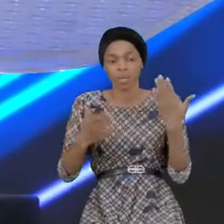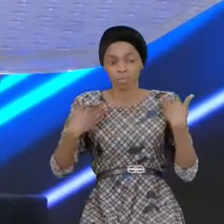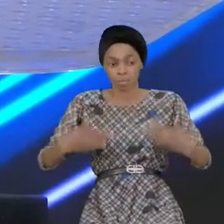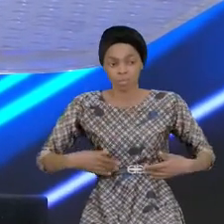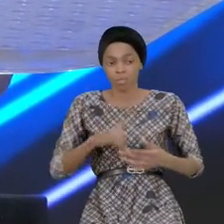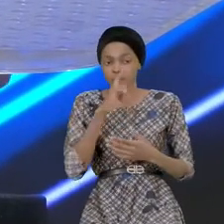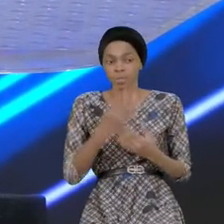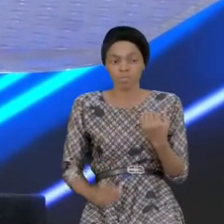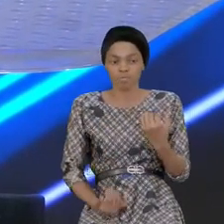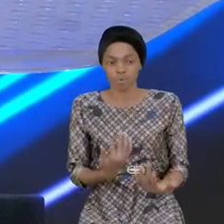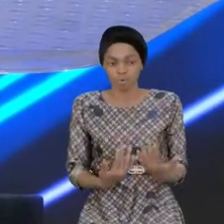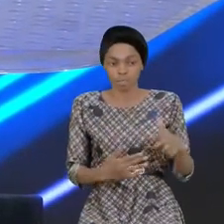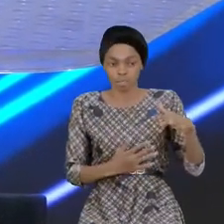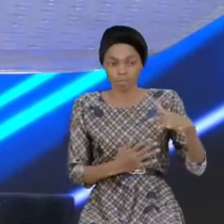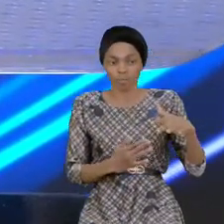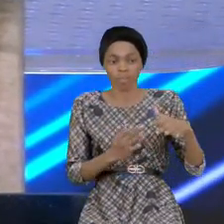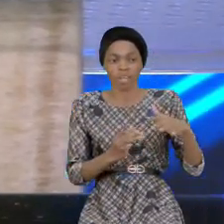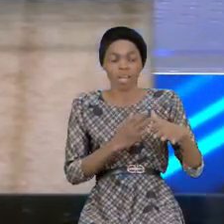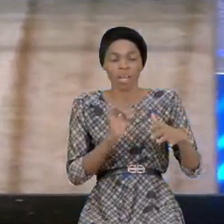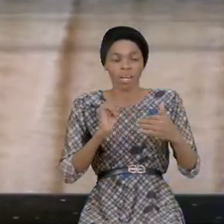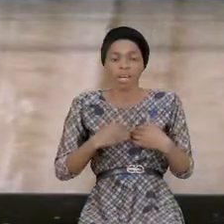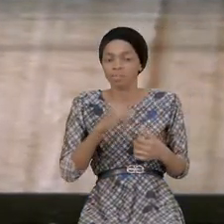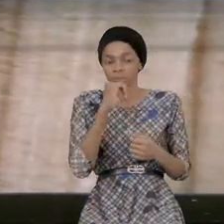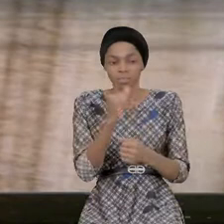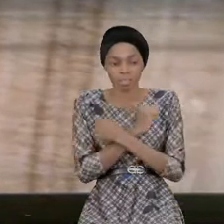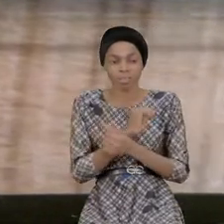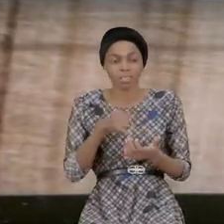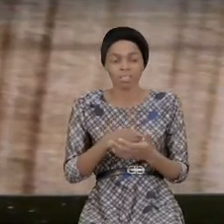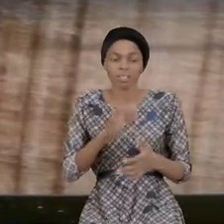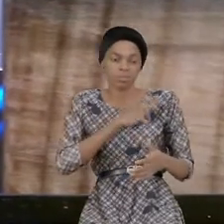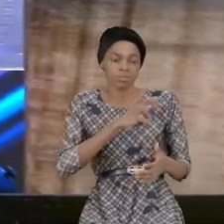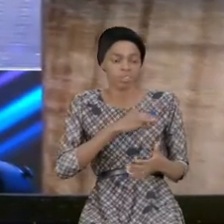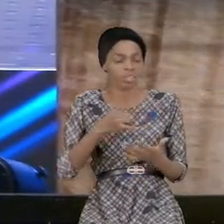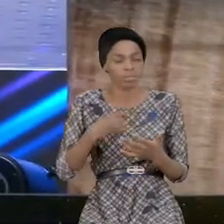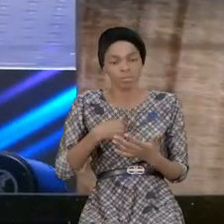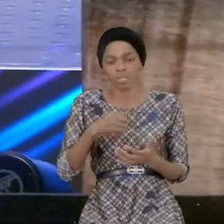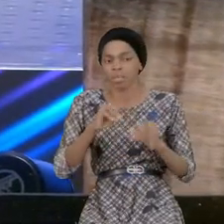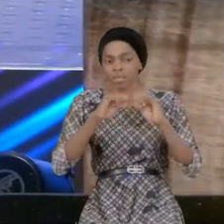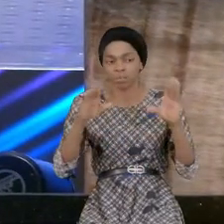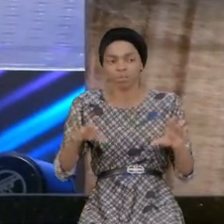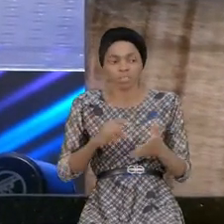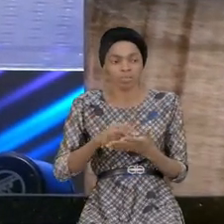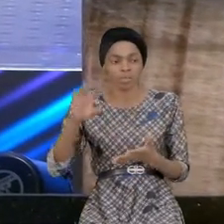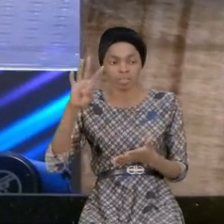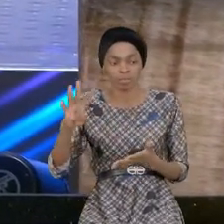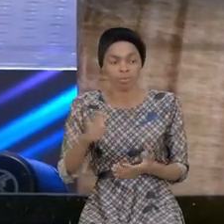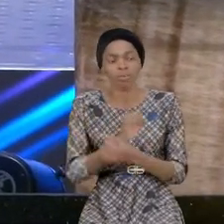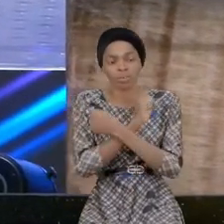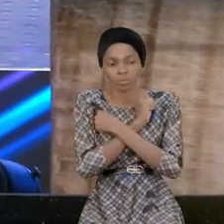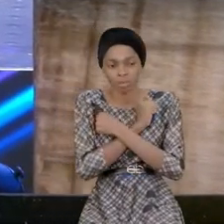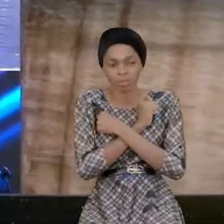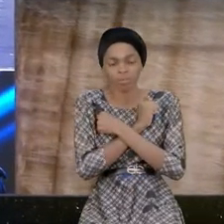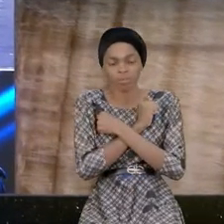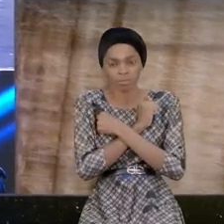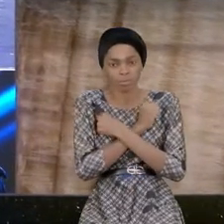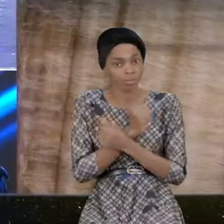and have not charity, it profiteth me nothing. Now look at verse 4. It says, charity, the